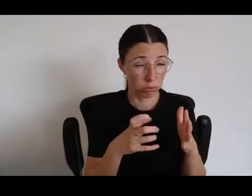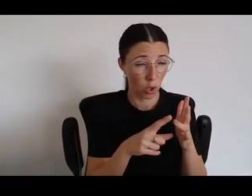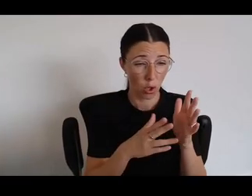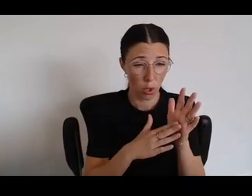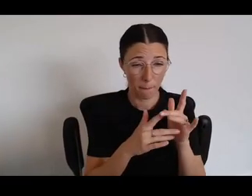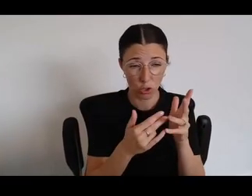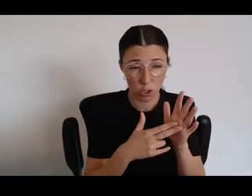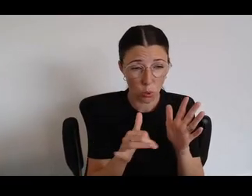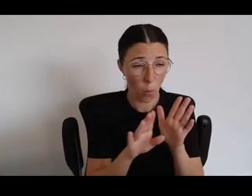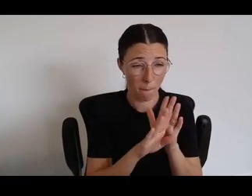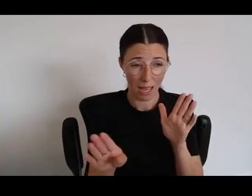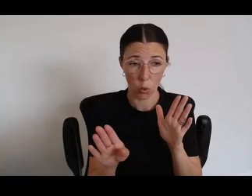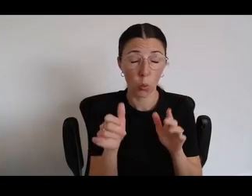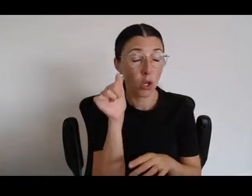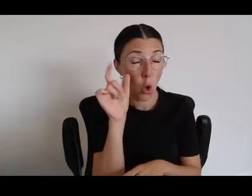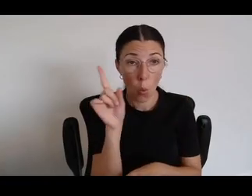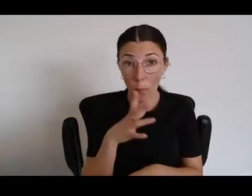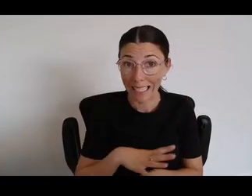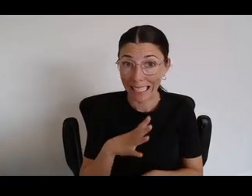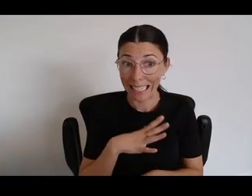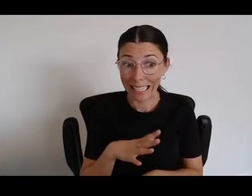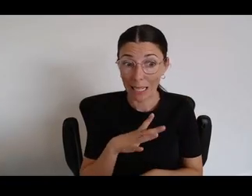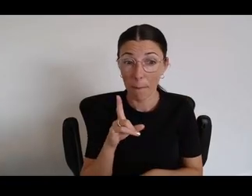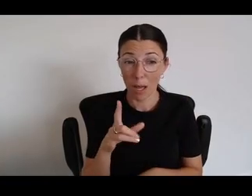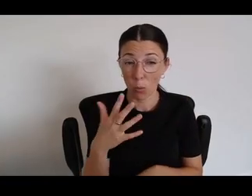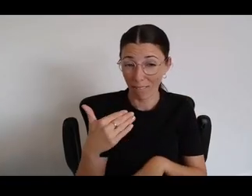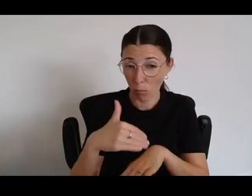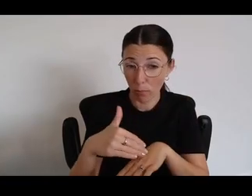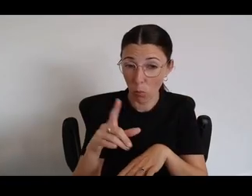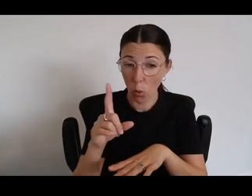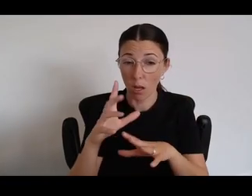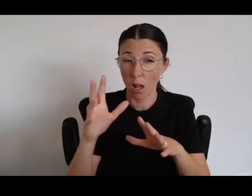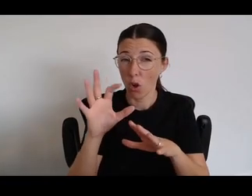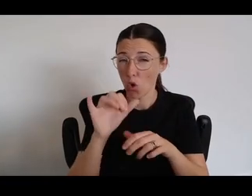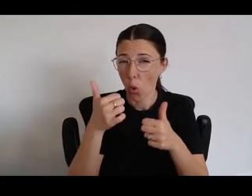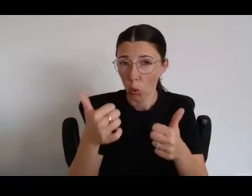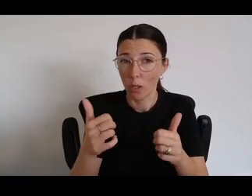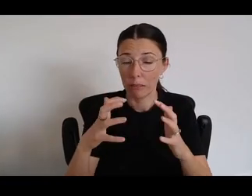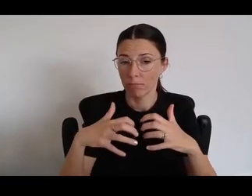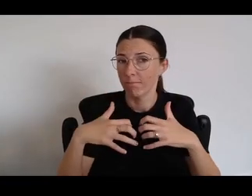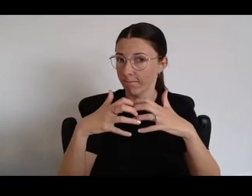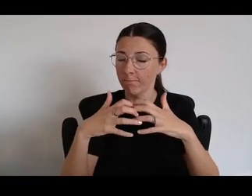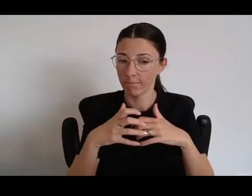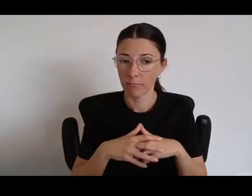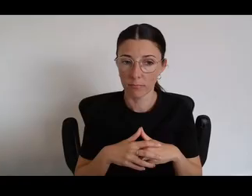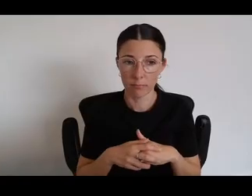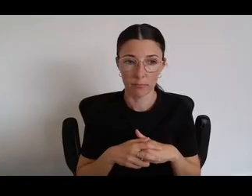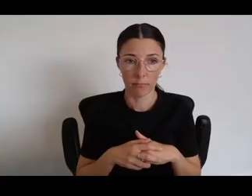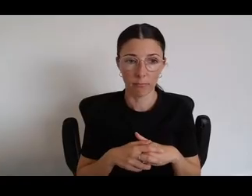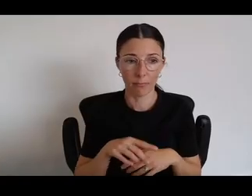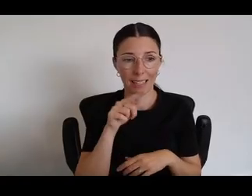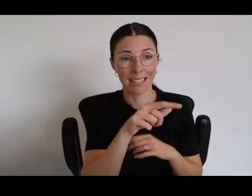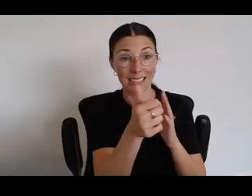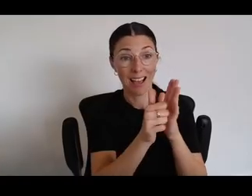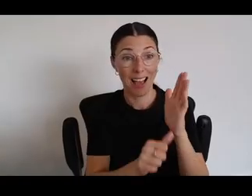implementing because we try to use the same type of logic. This little piece of art here, by the way, is my son Otto, who is sitting